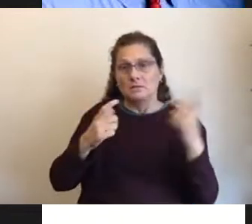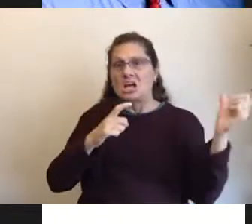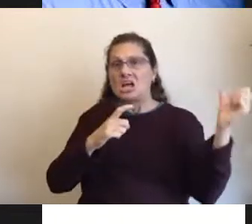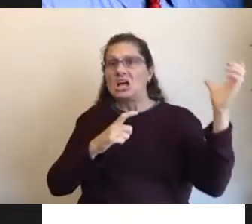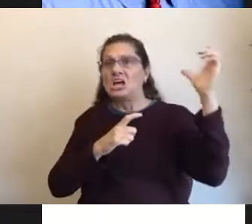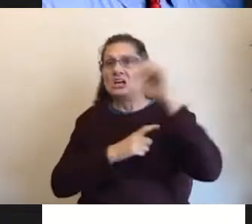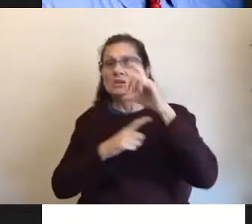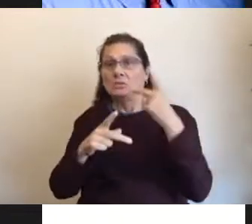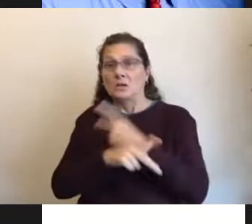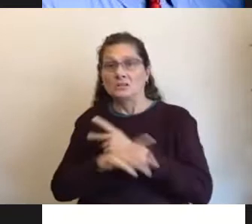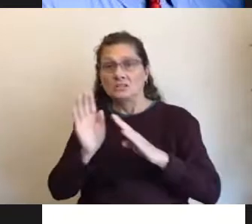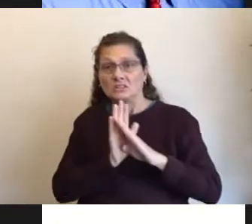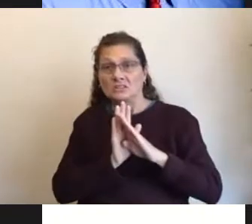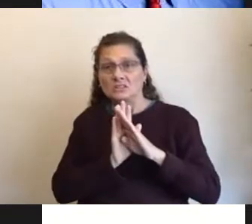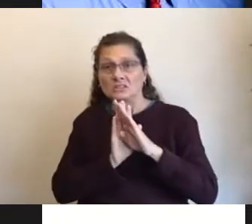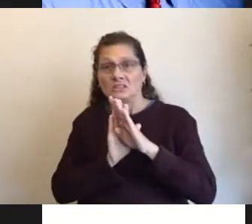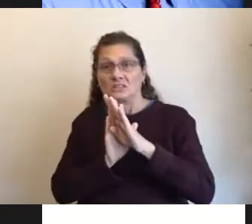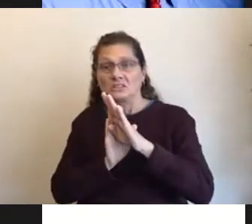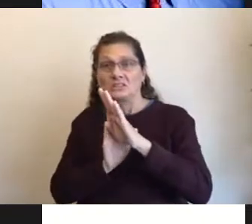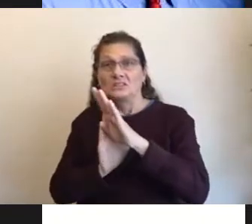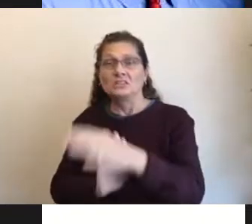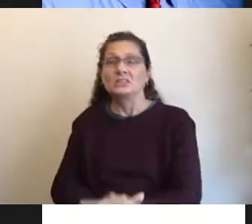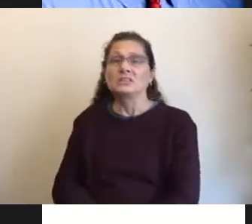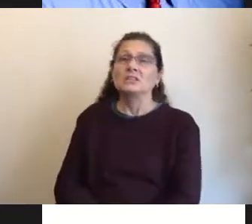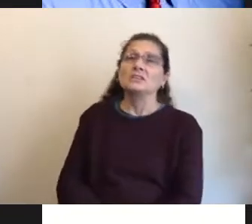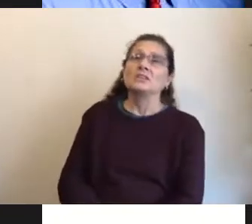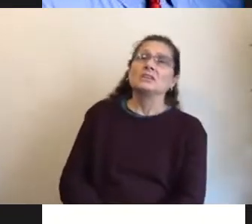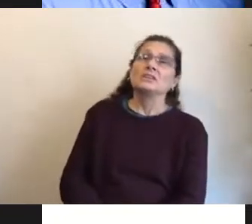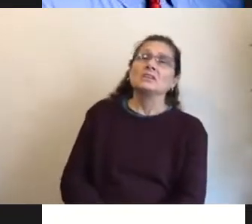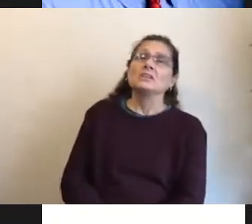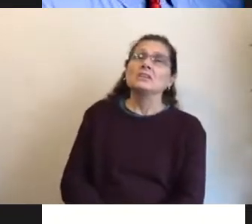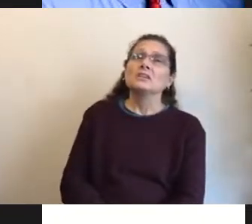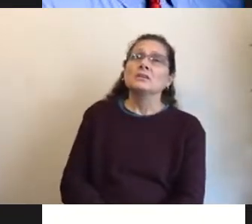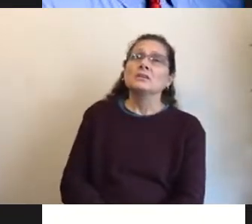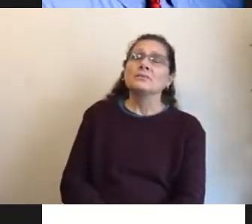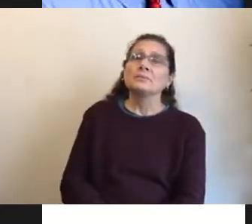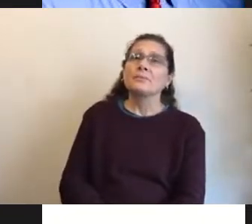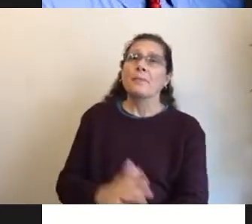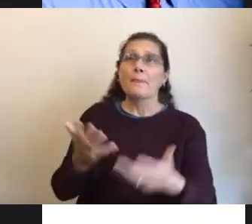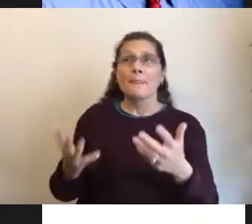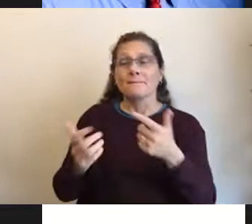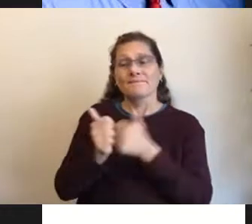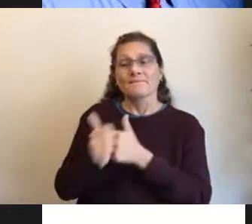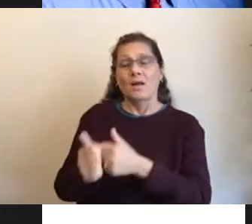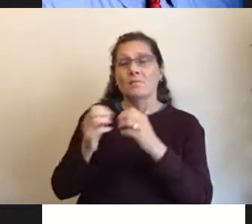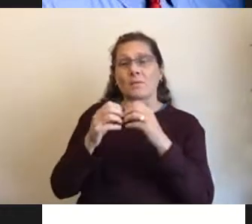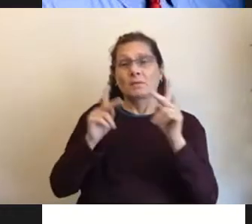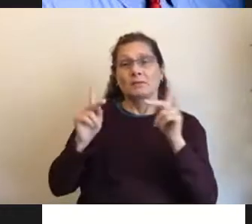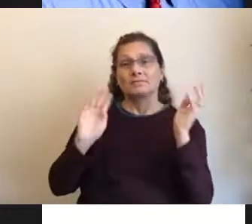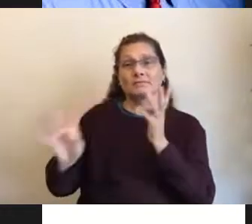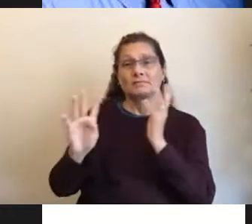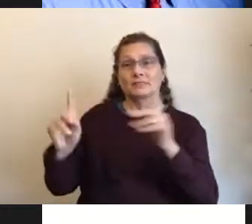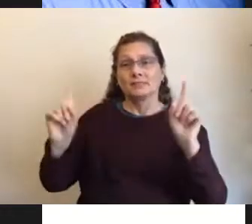it and report on it. As far as the tests, we have a testing work group that's cross-collaborative across the